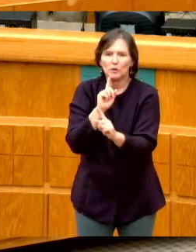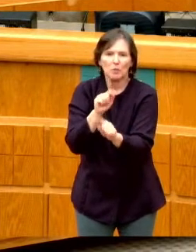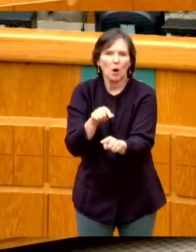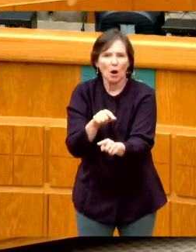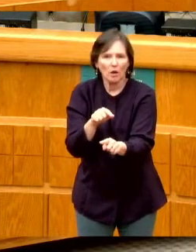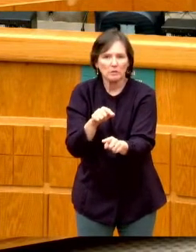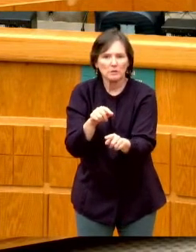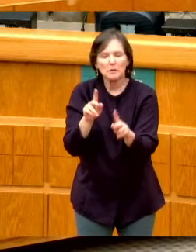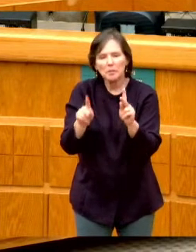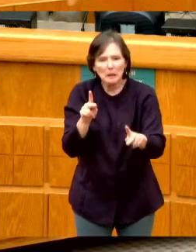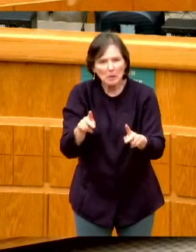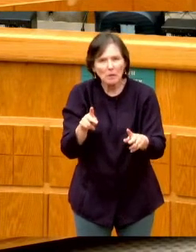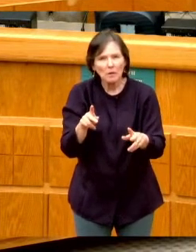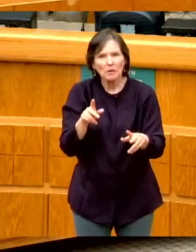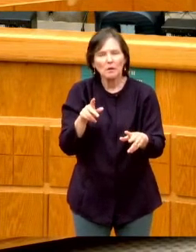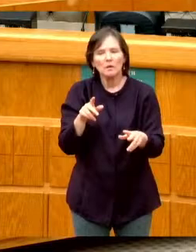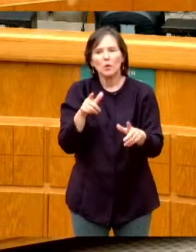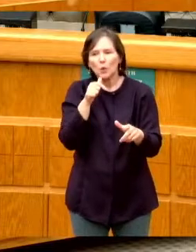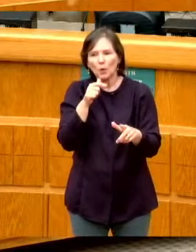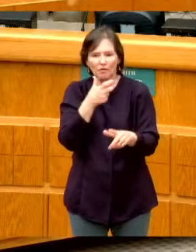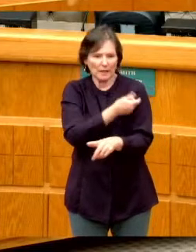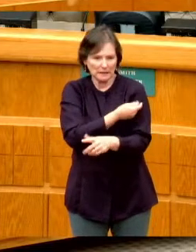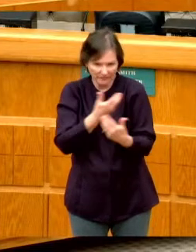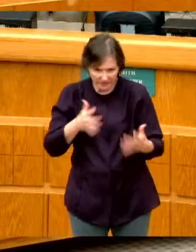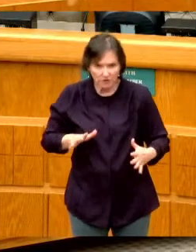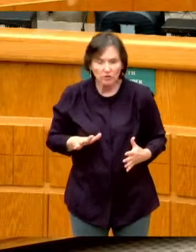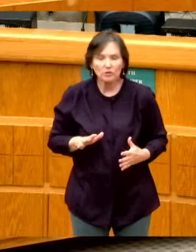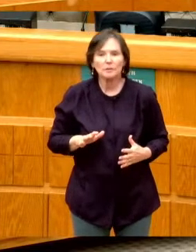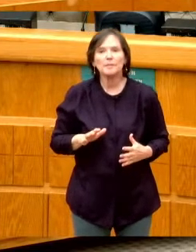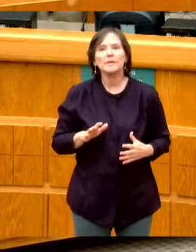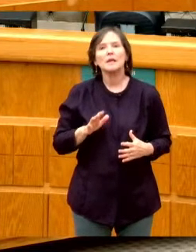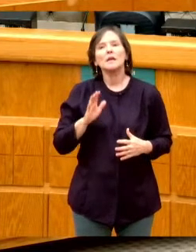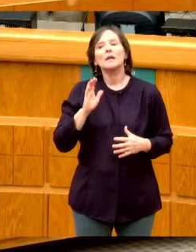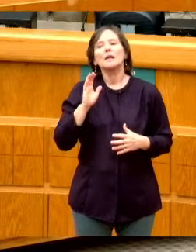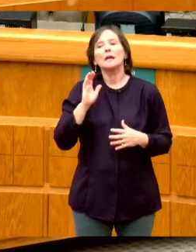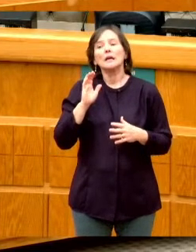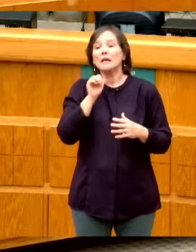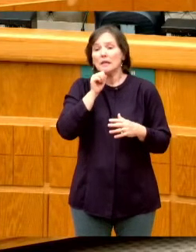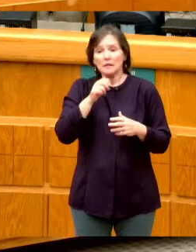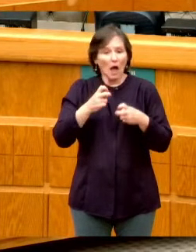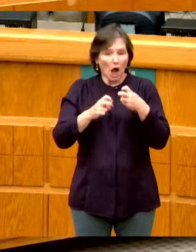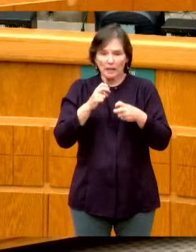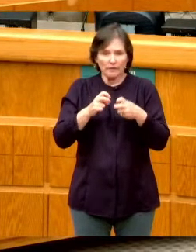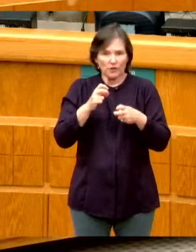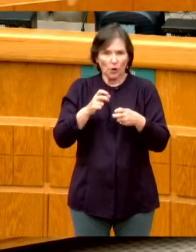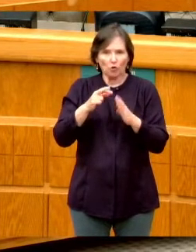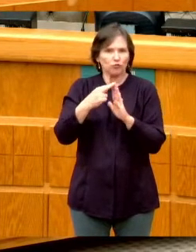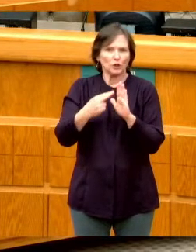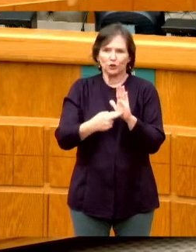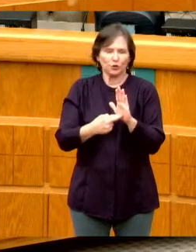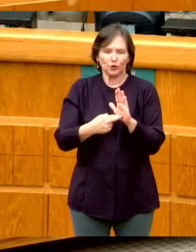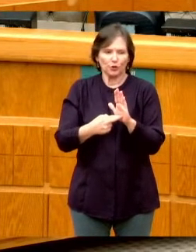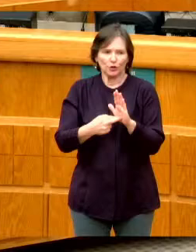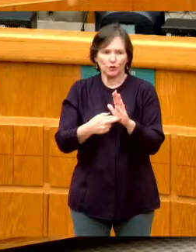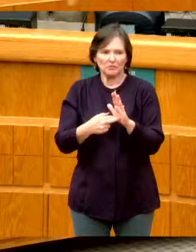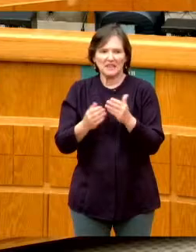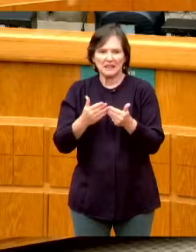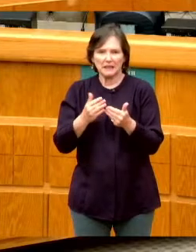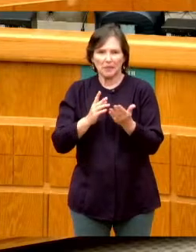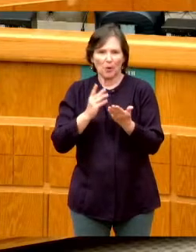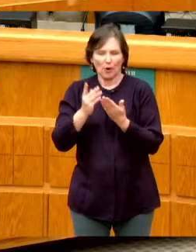phone, and it walks you through it. So if you're able to and you've had your vaccination, please visit this